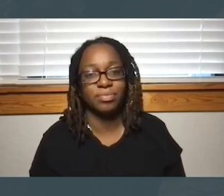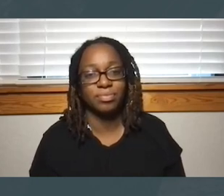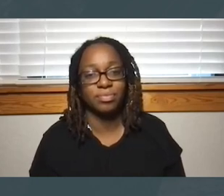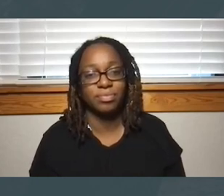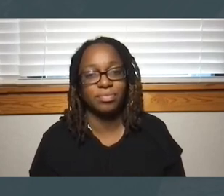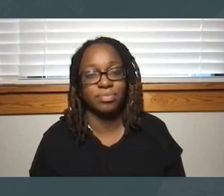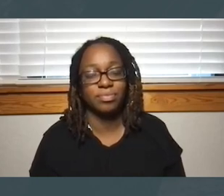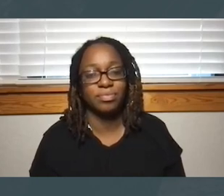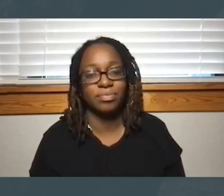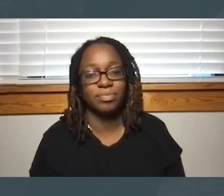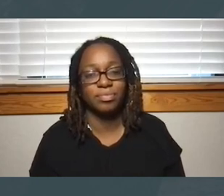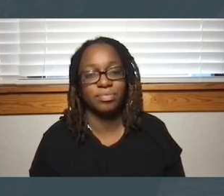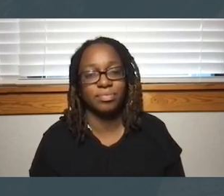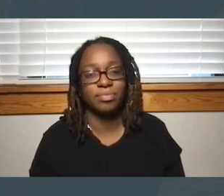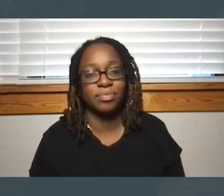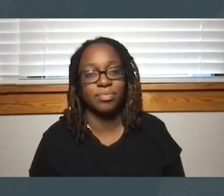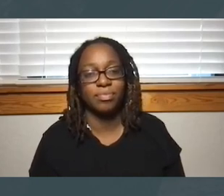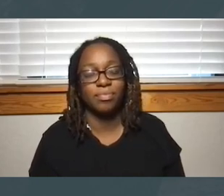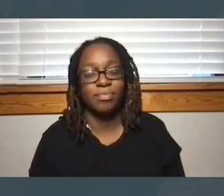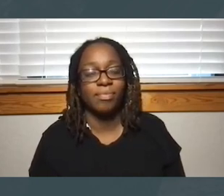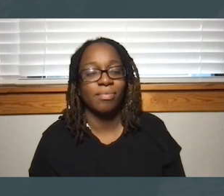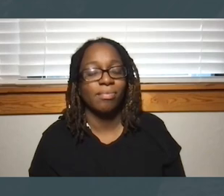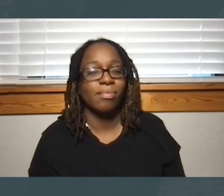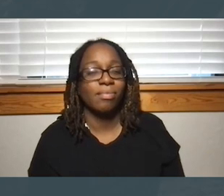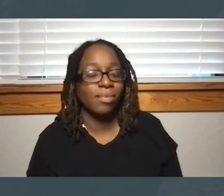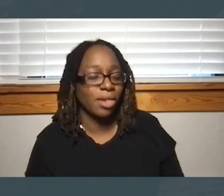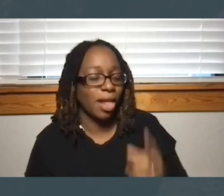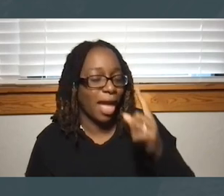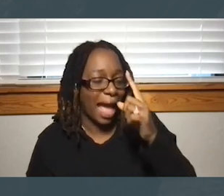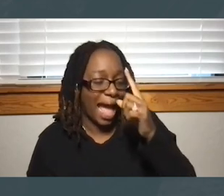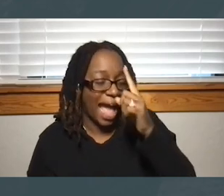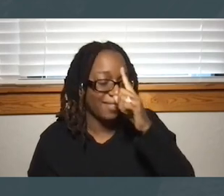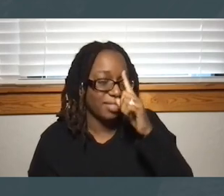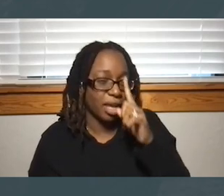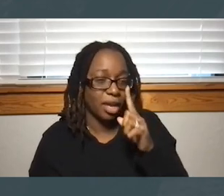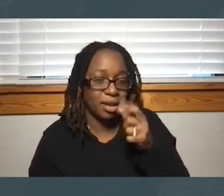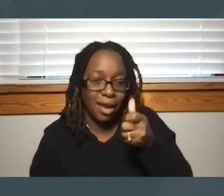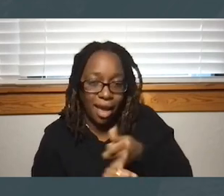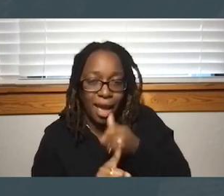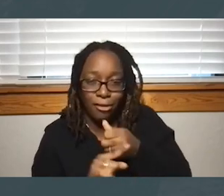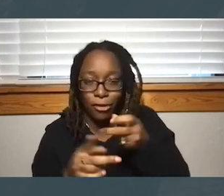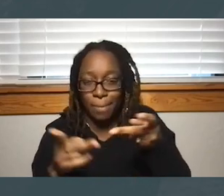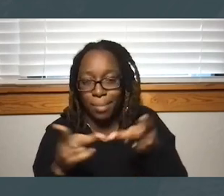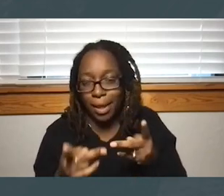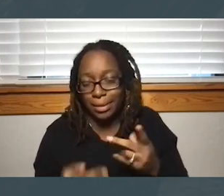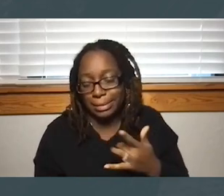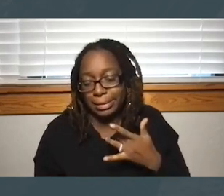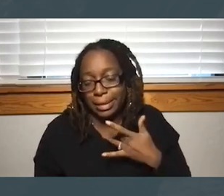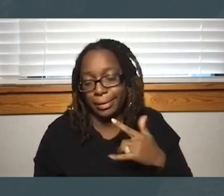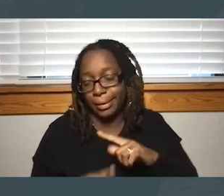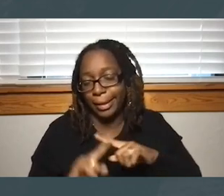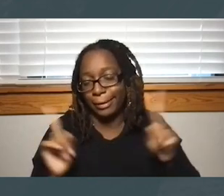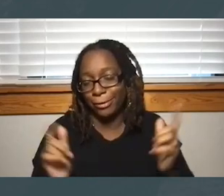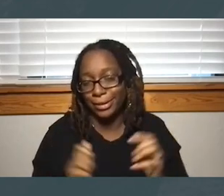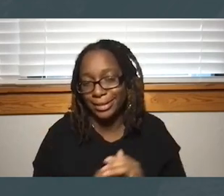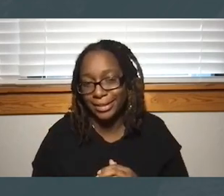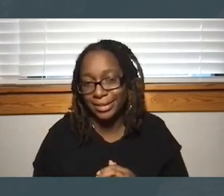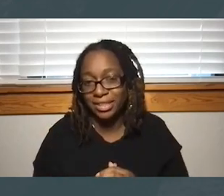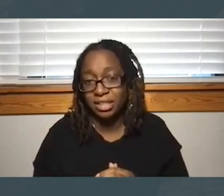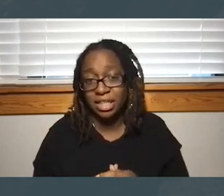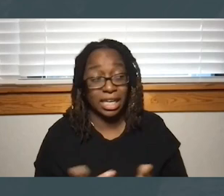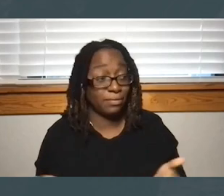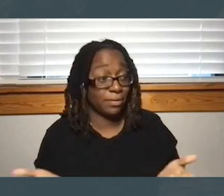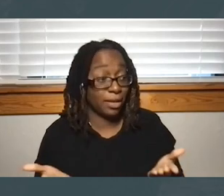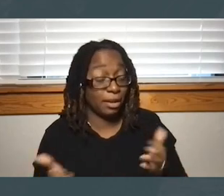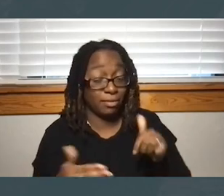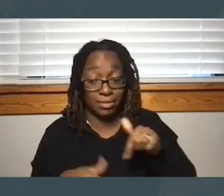I mean, I think, you know, every place is the exception, right? And there are even people in this national context will say, well,